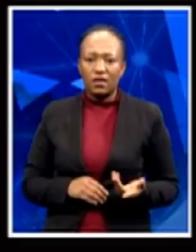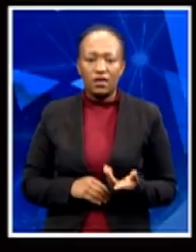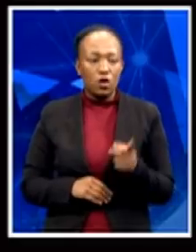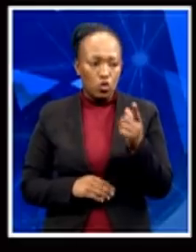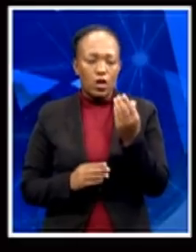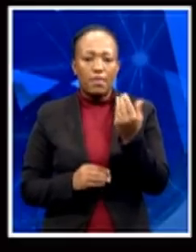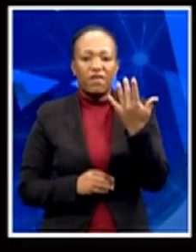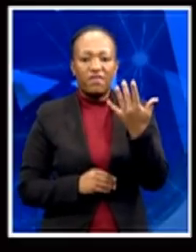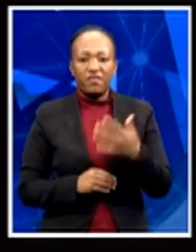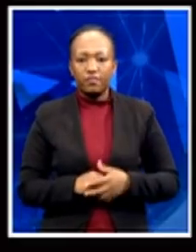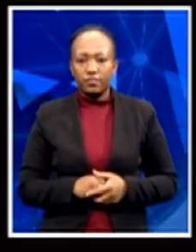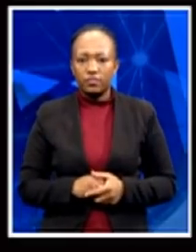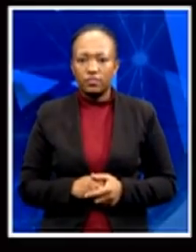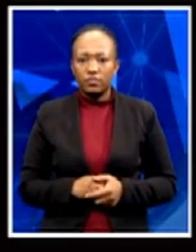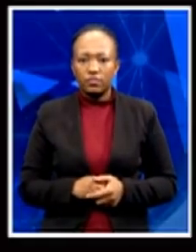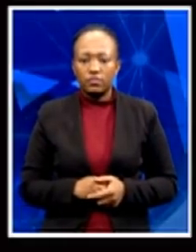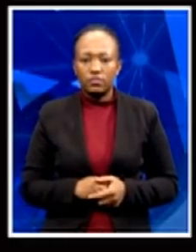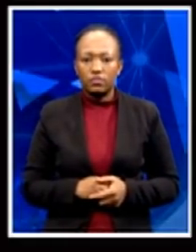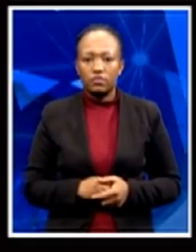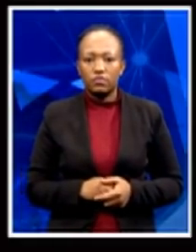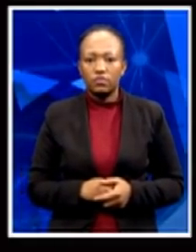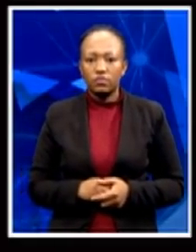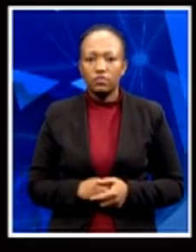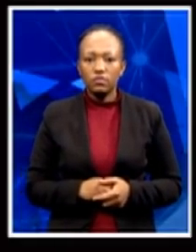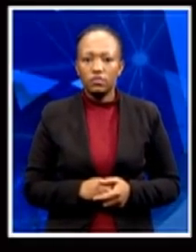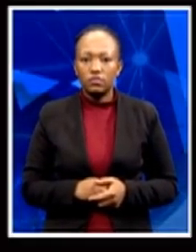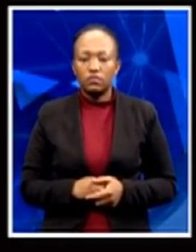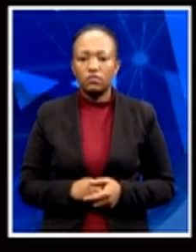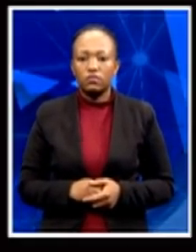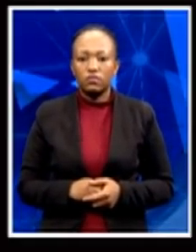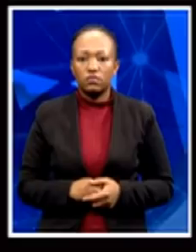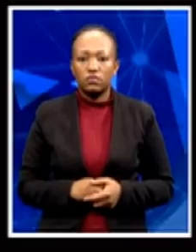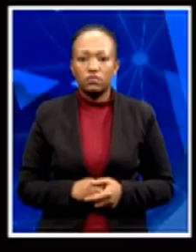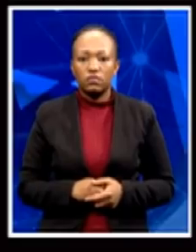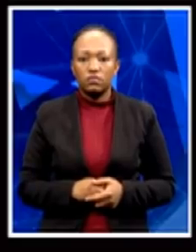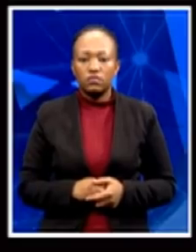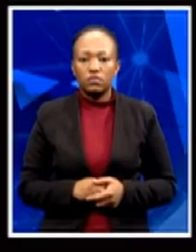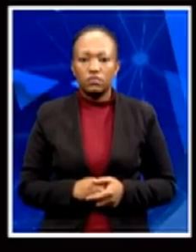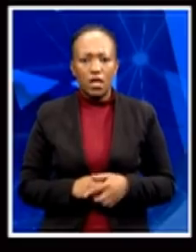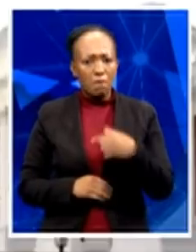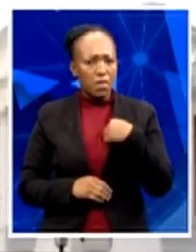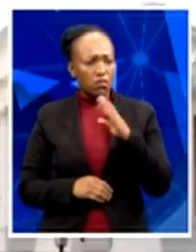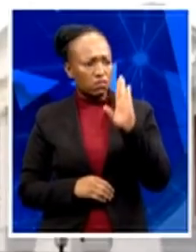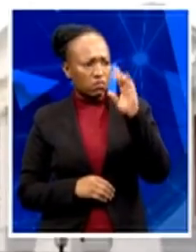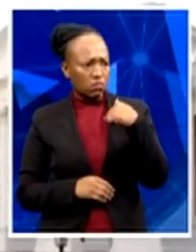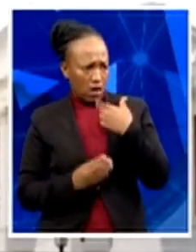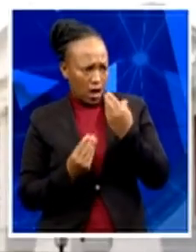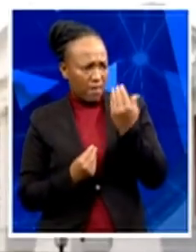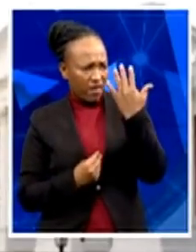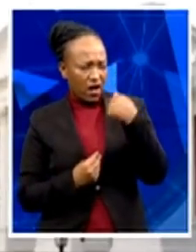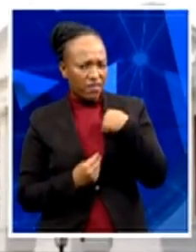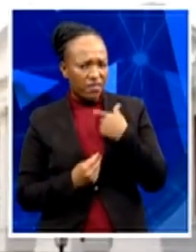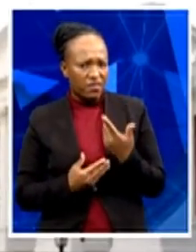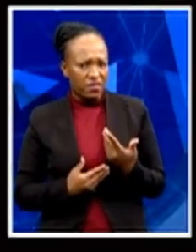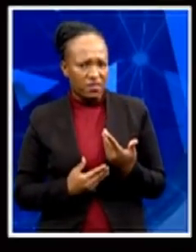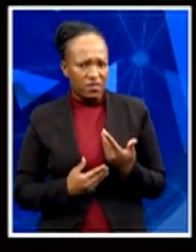Minyai. Number 6. I'm number 5. Honorable Munyai is number 6. Honorable